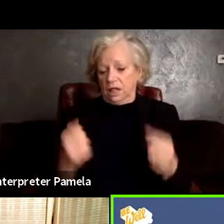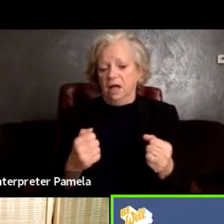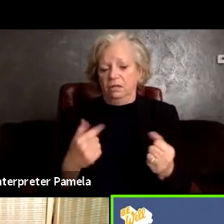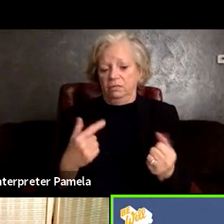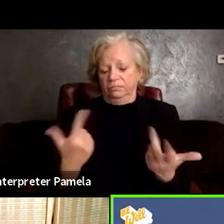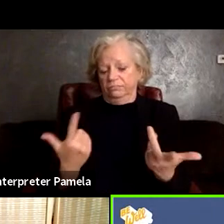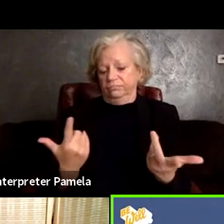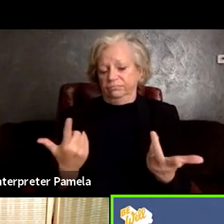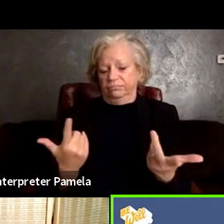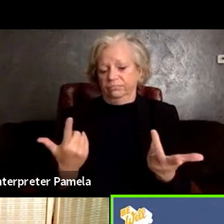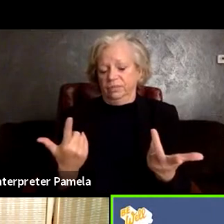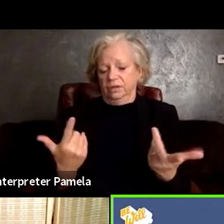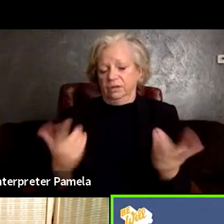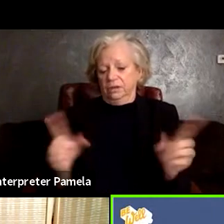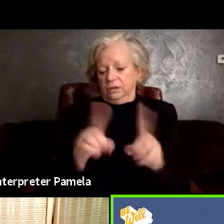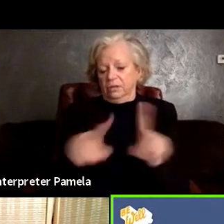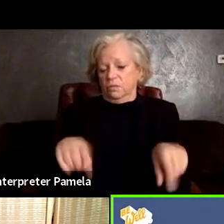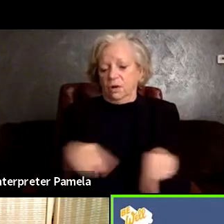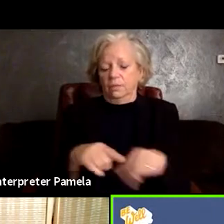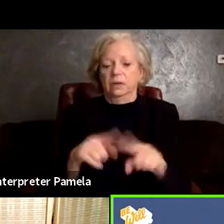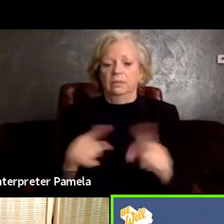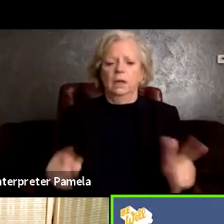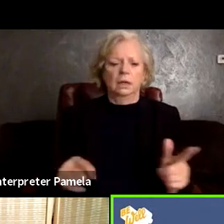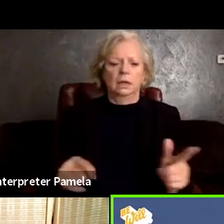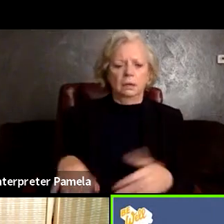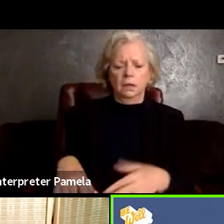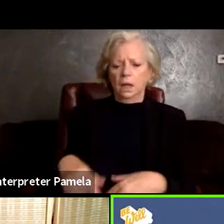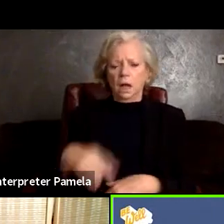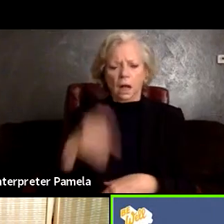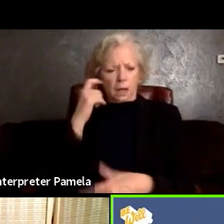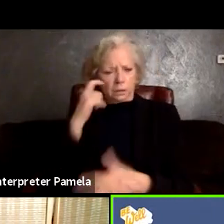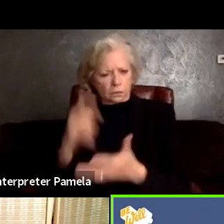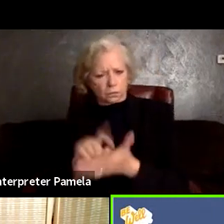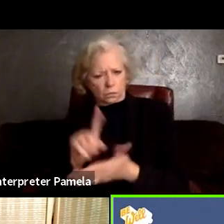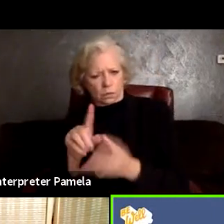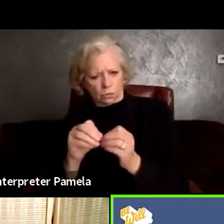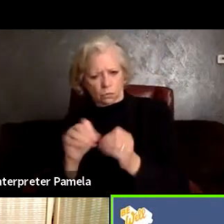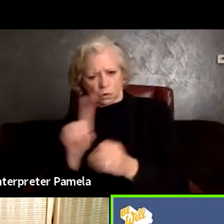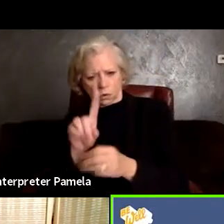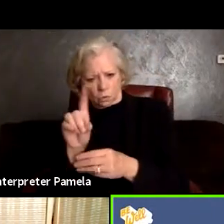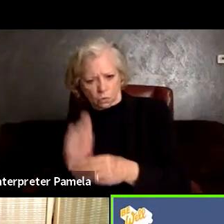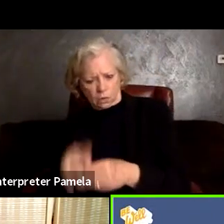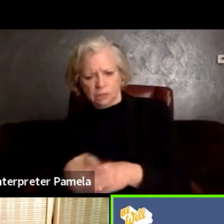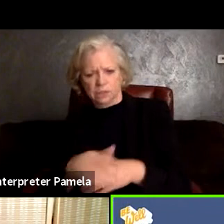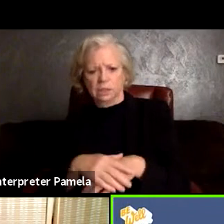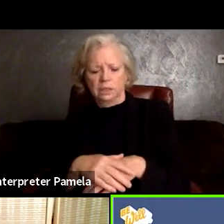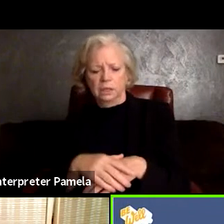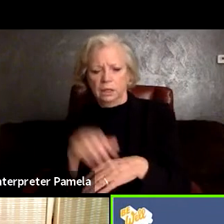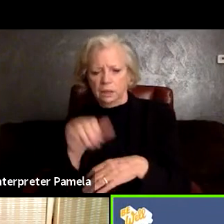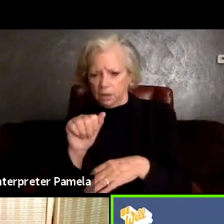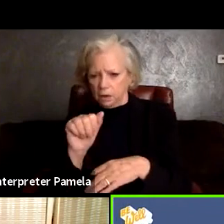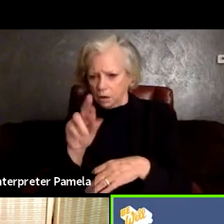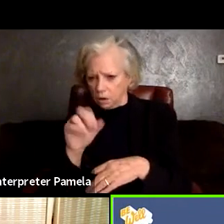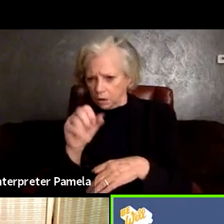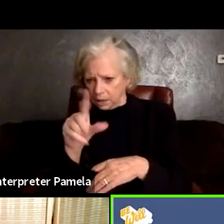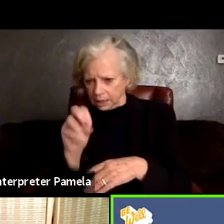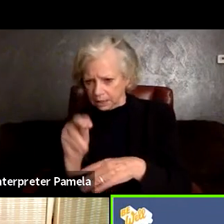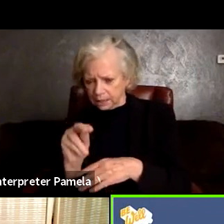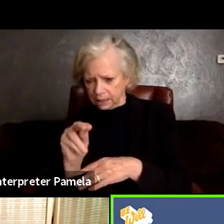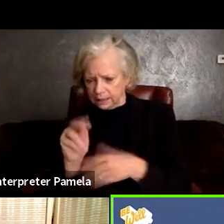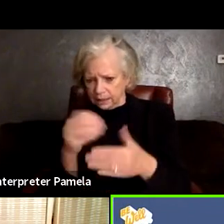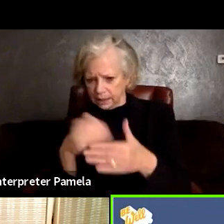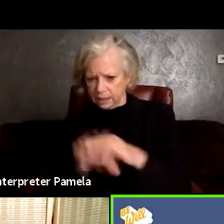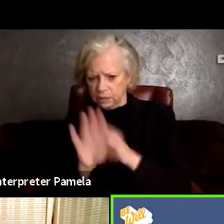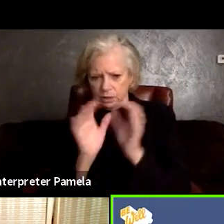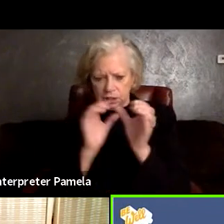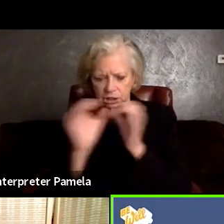question. And then I did see there was another question earlier that Pastor Arlene put in the chat about